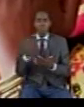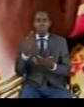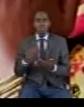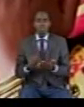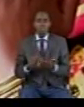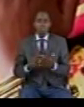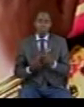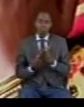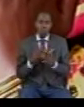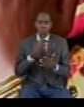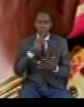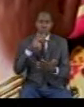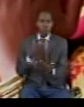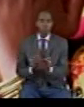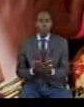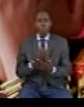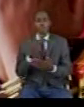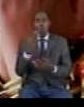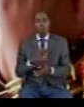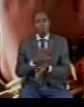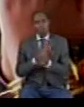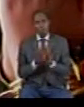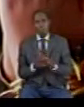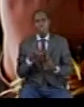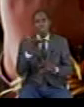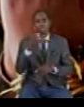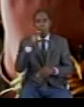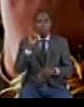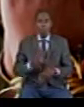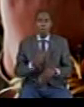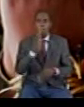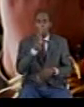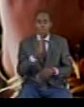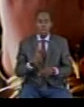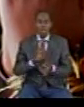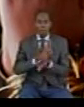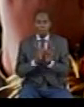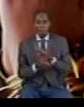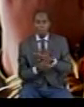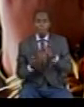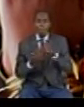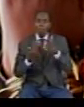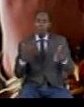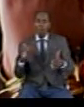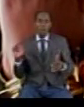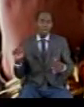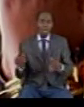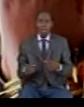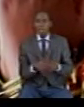of repentance. There must be repentance before